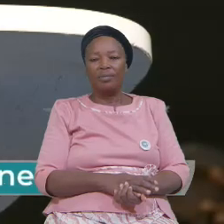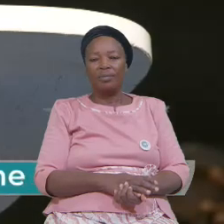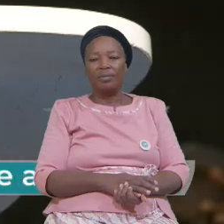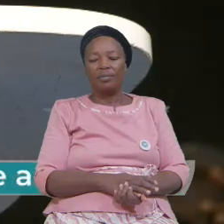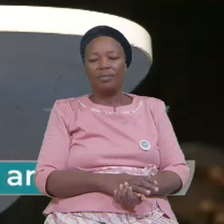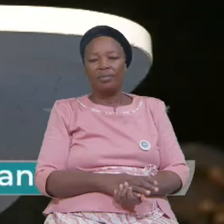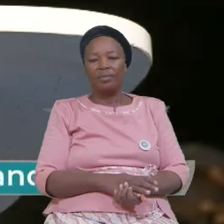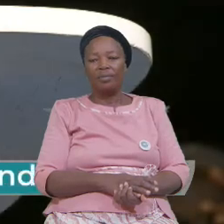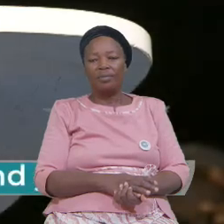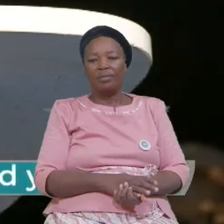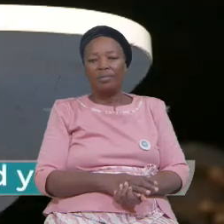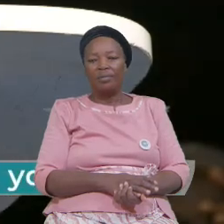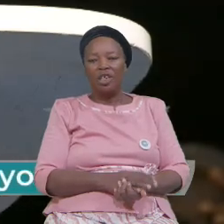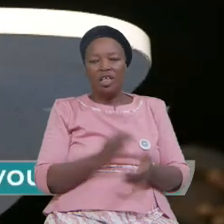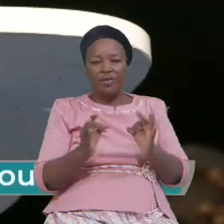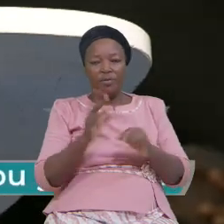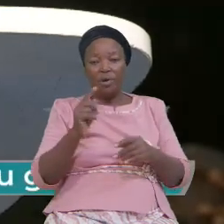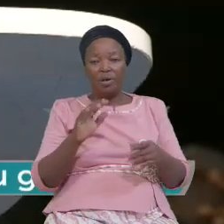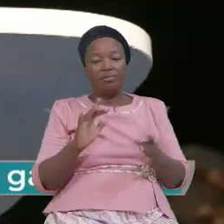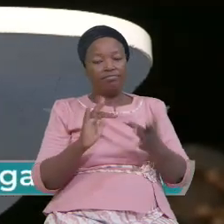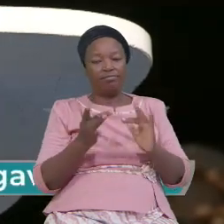If you are watching online